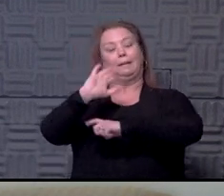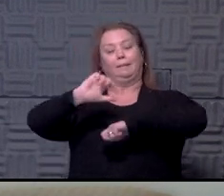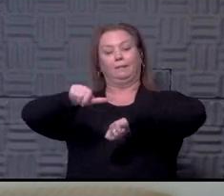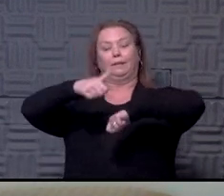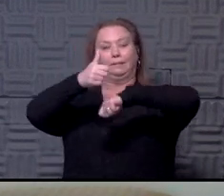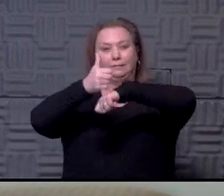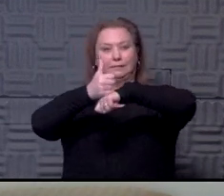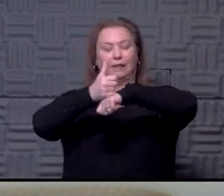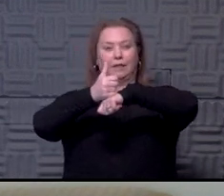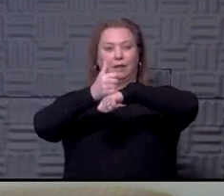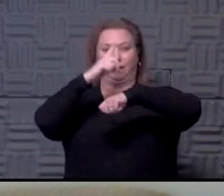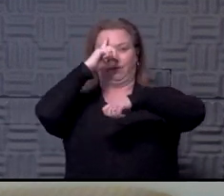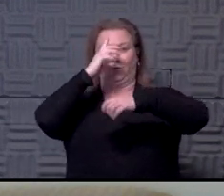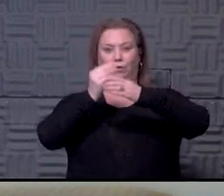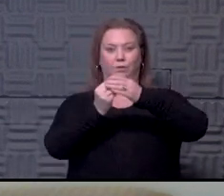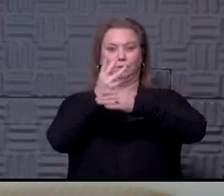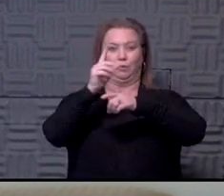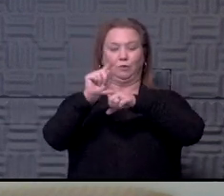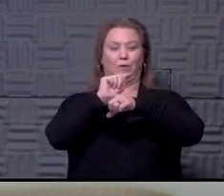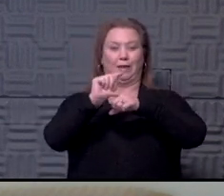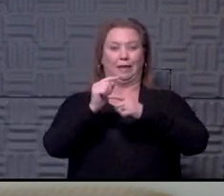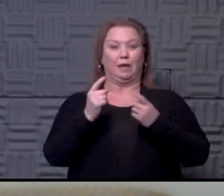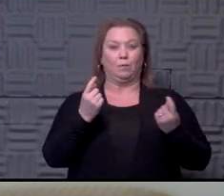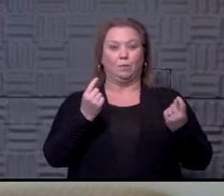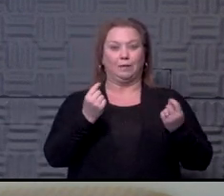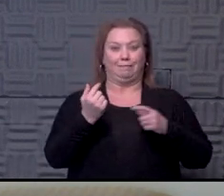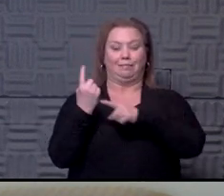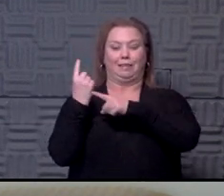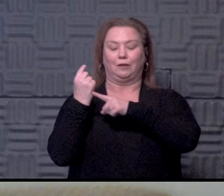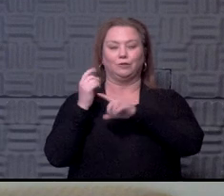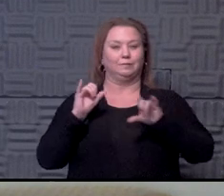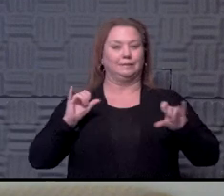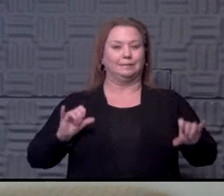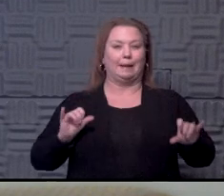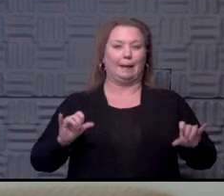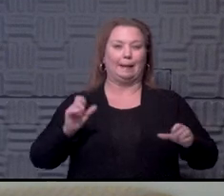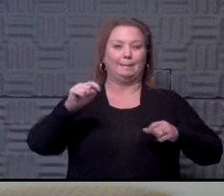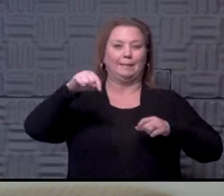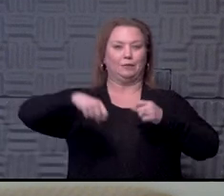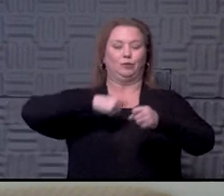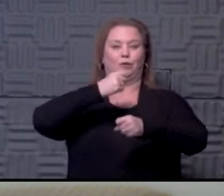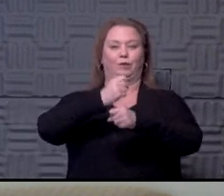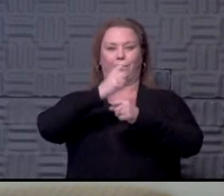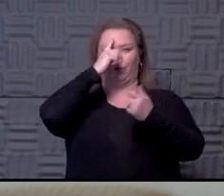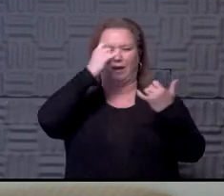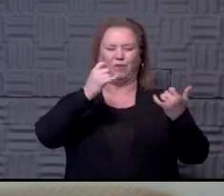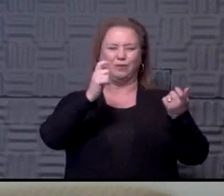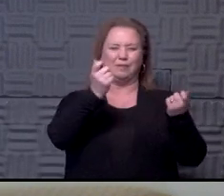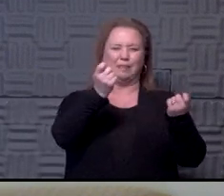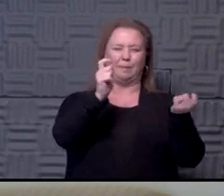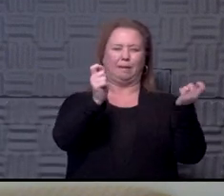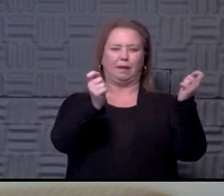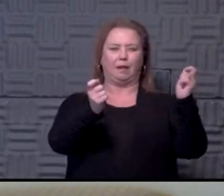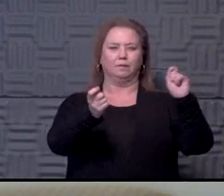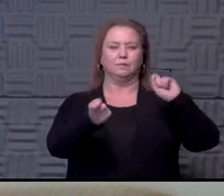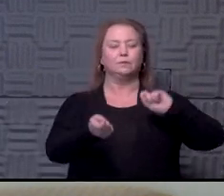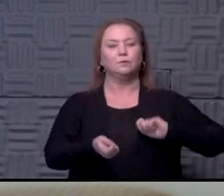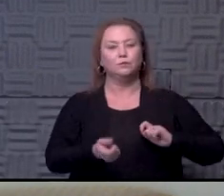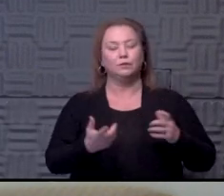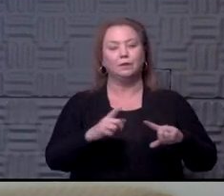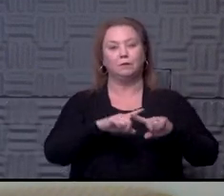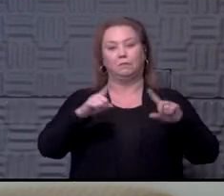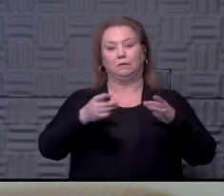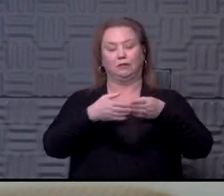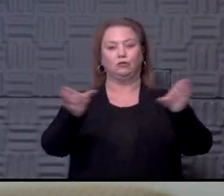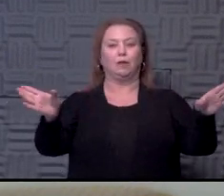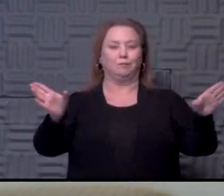for us to even get us through the season last year is pretty much the same. There are some little tweaks here and there, but overall